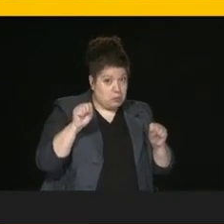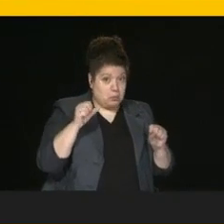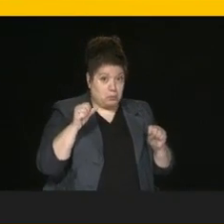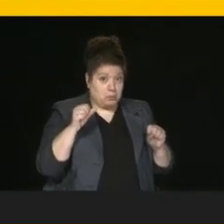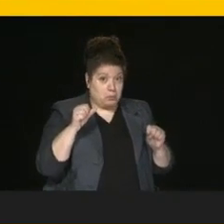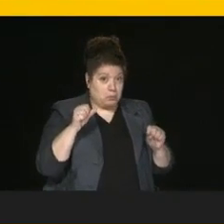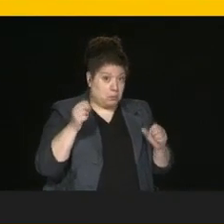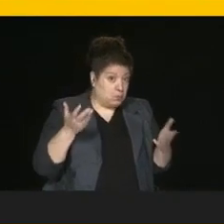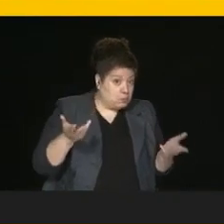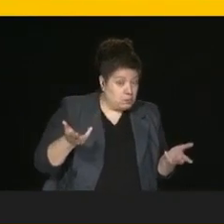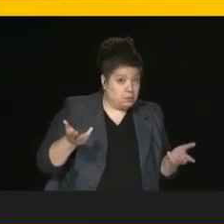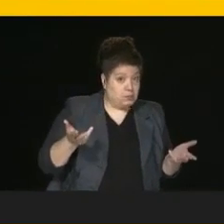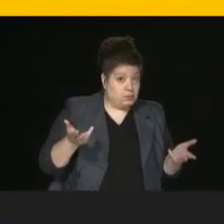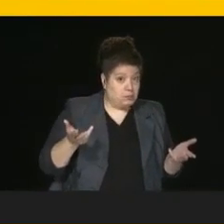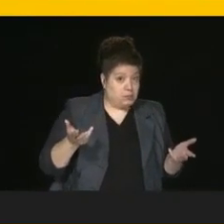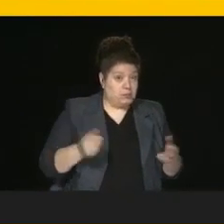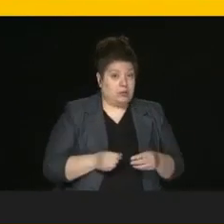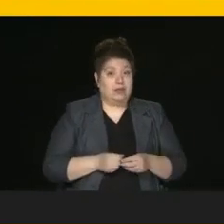Reply, Dr. Tam.